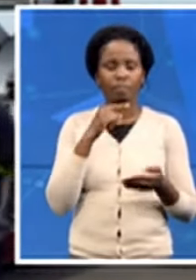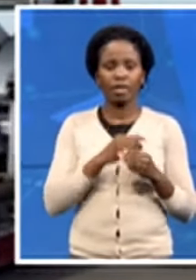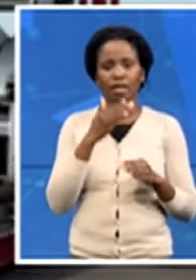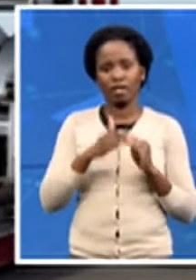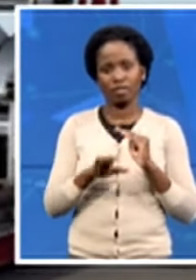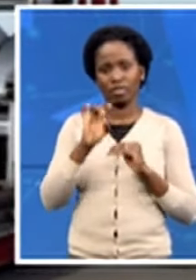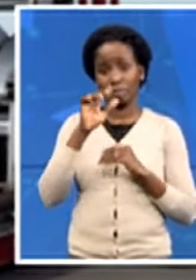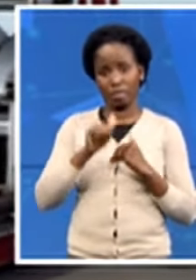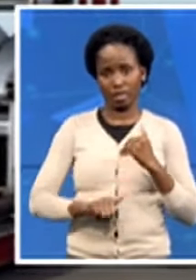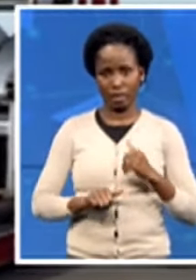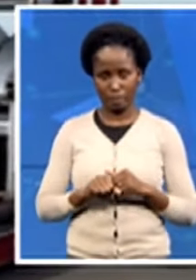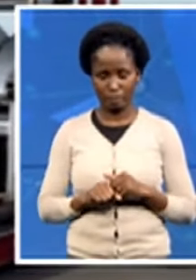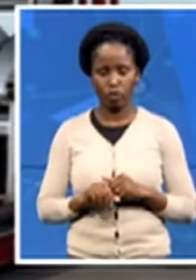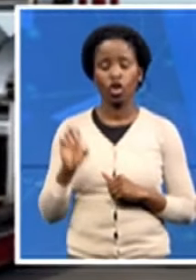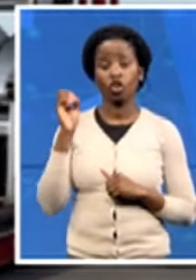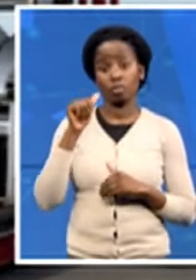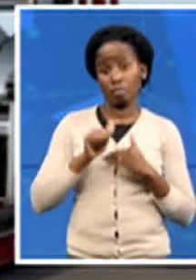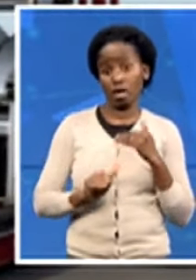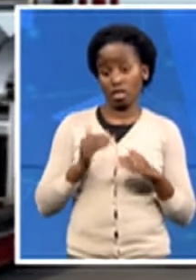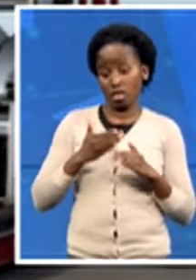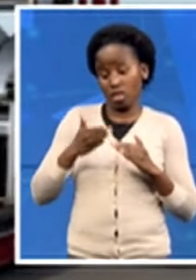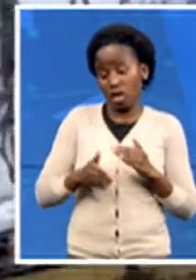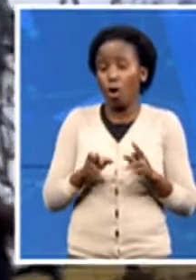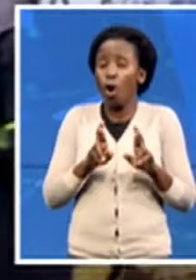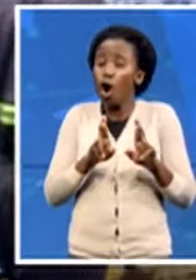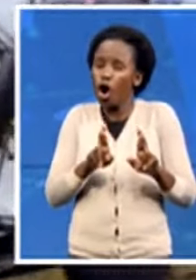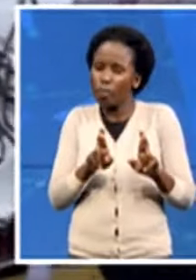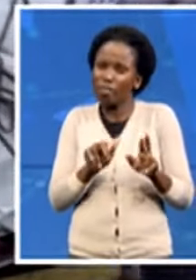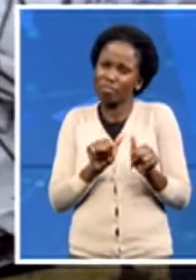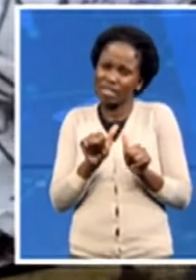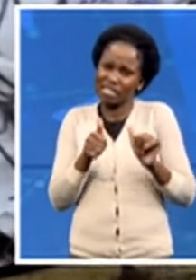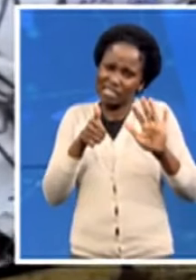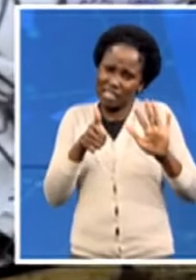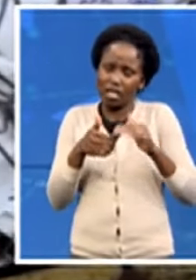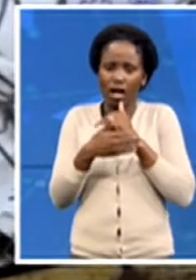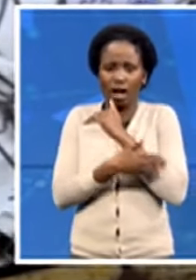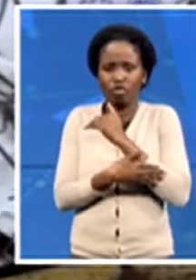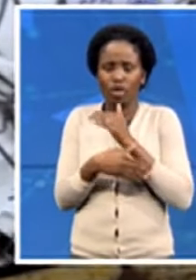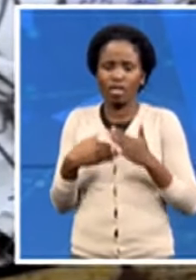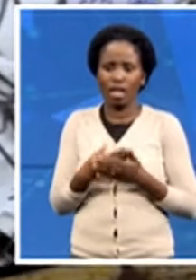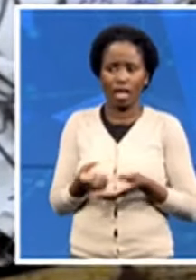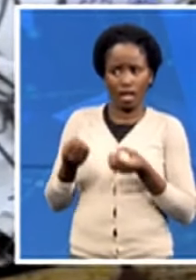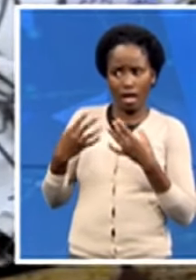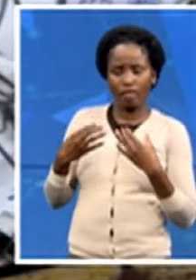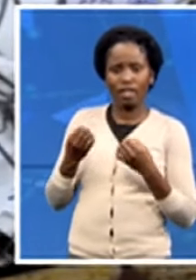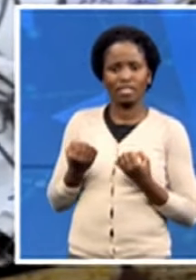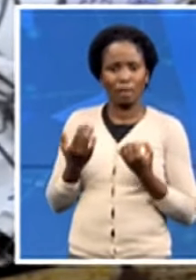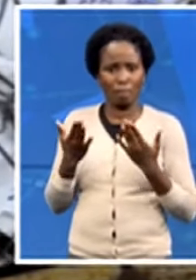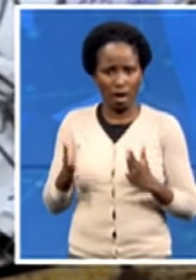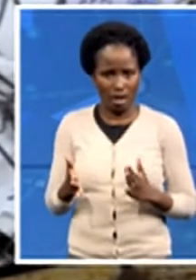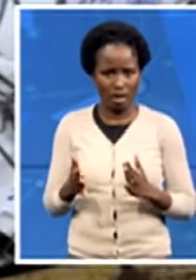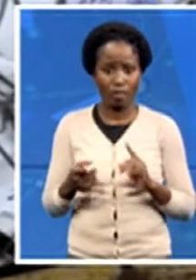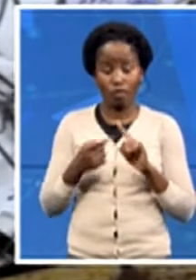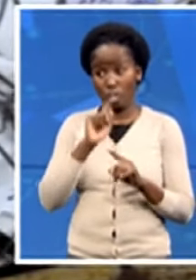hopes that at least 46 countries will have commitments to get supplies directly from the plant. It is also expecting 200